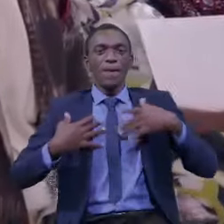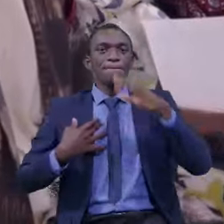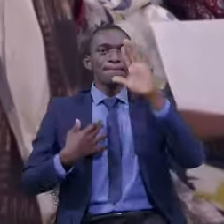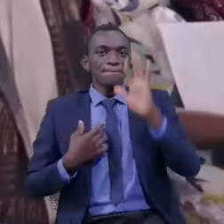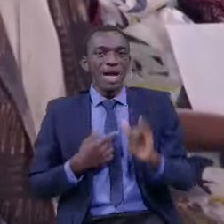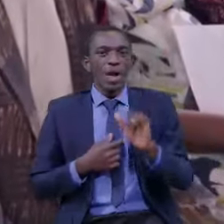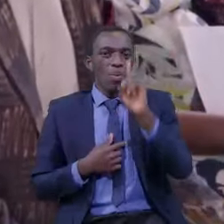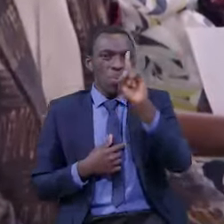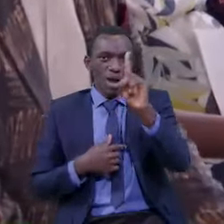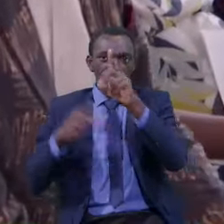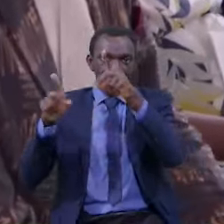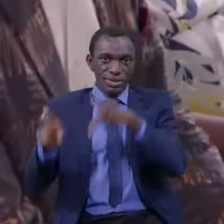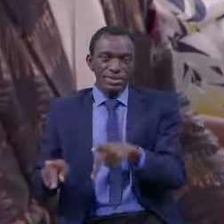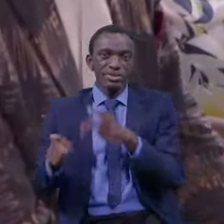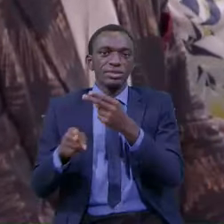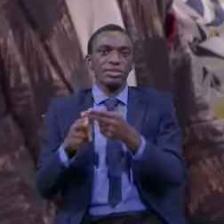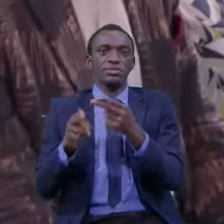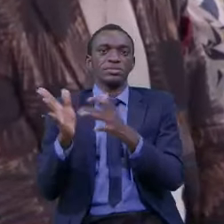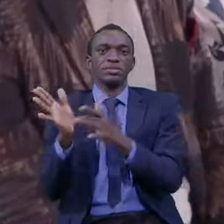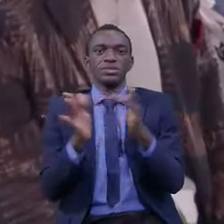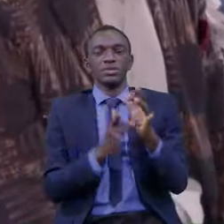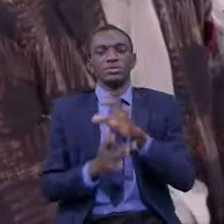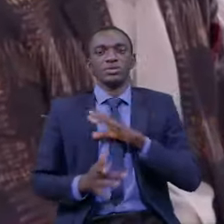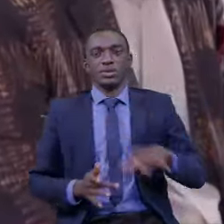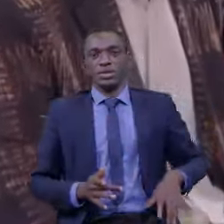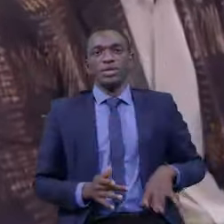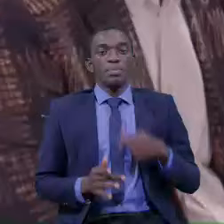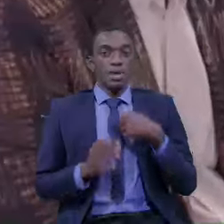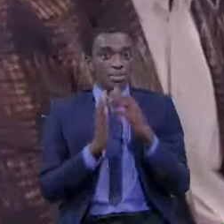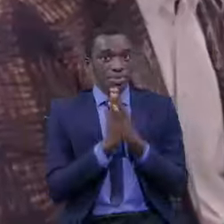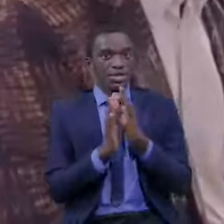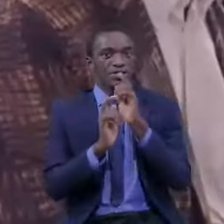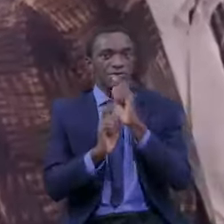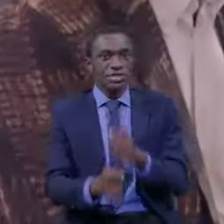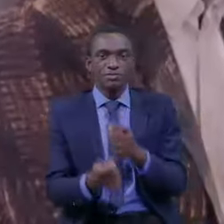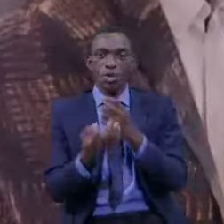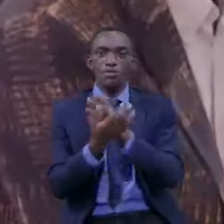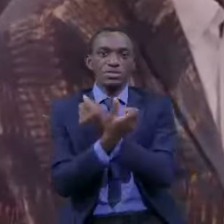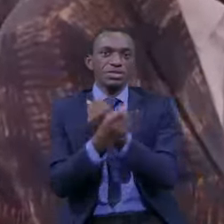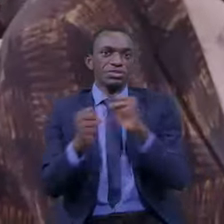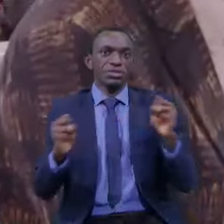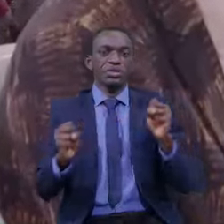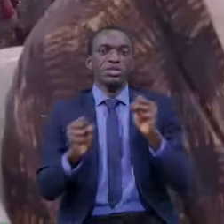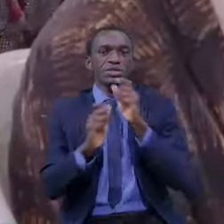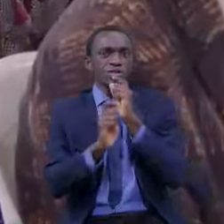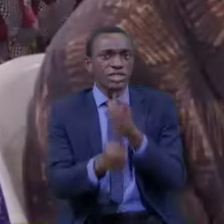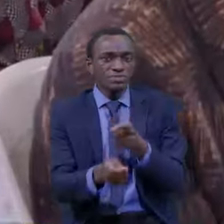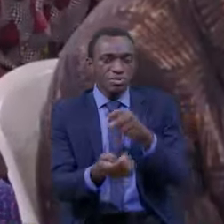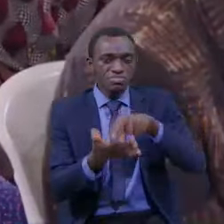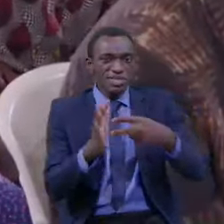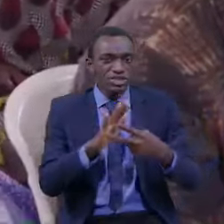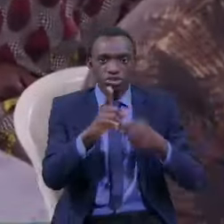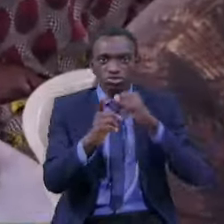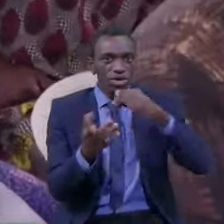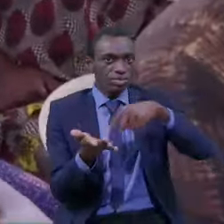Jesus Christ. I pray the gift of salvation, gift. You don't pay anything. Come to Christ.